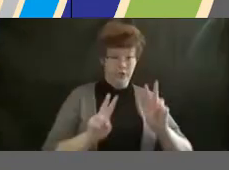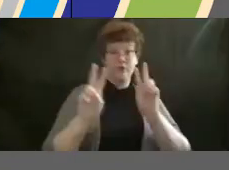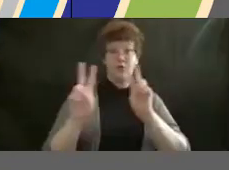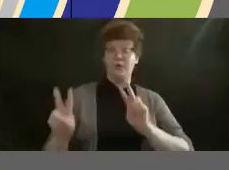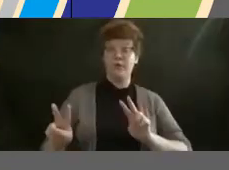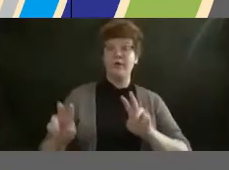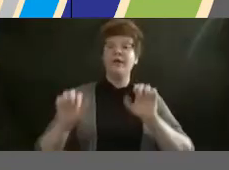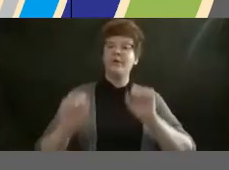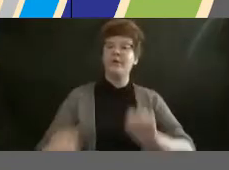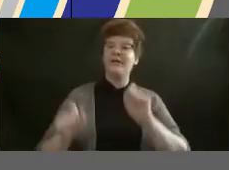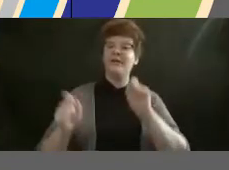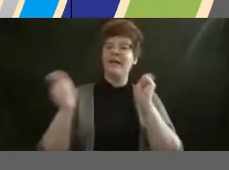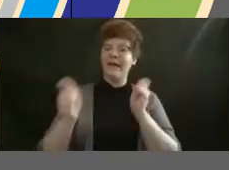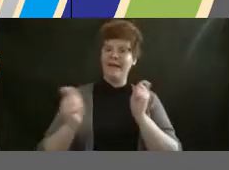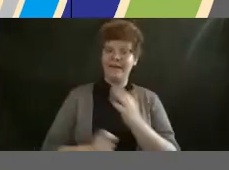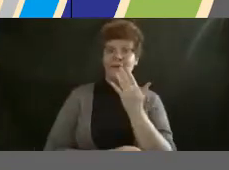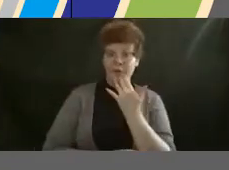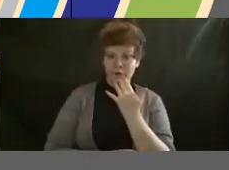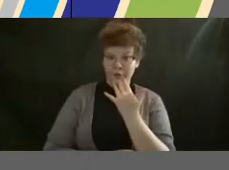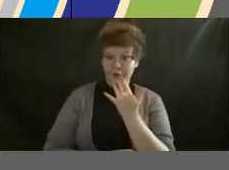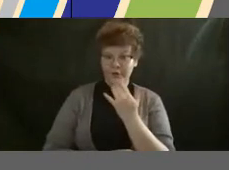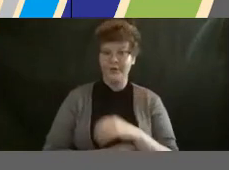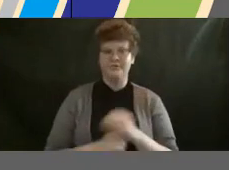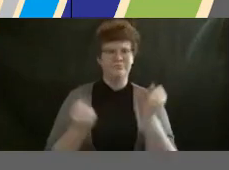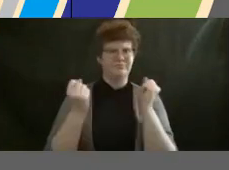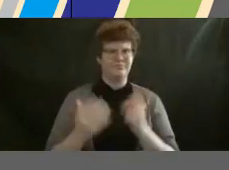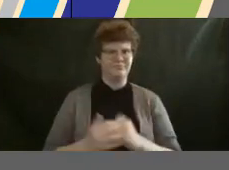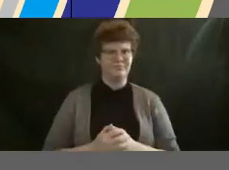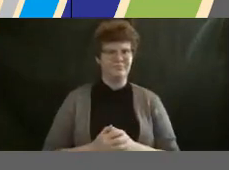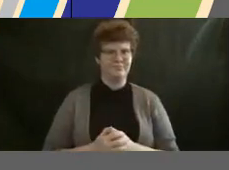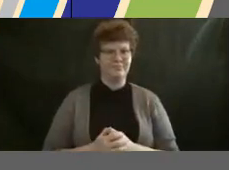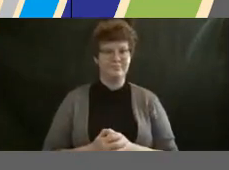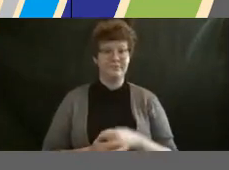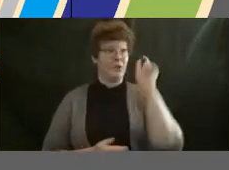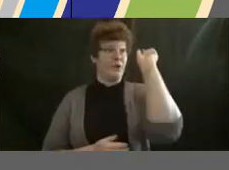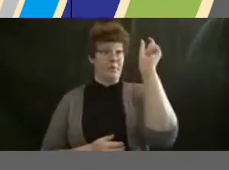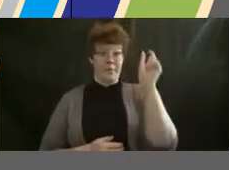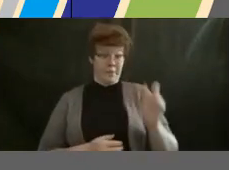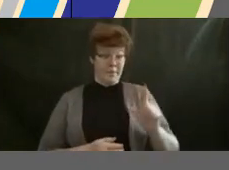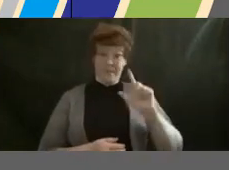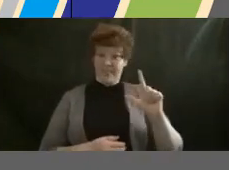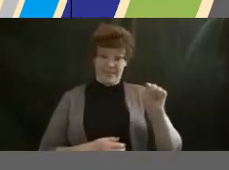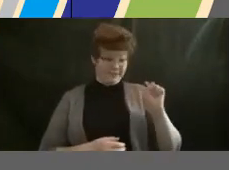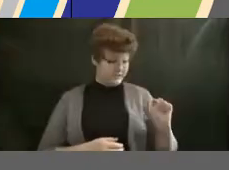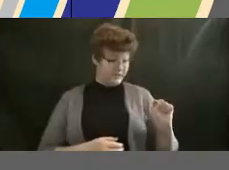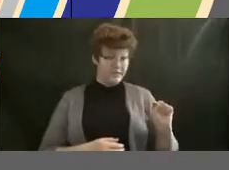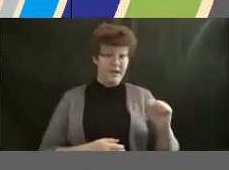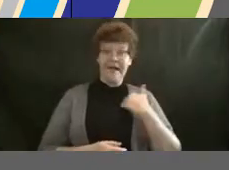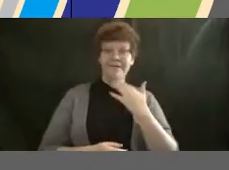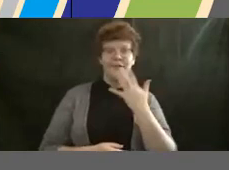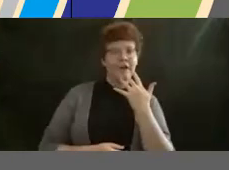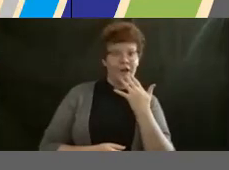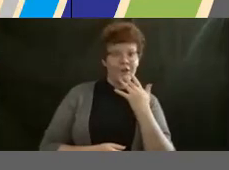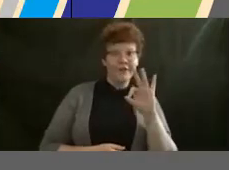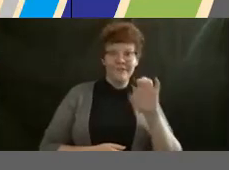color. There's a bunch of them. I mean, right off the bat, if you look in the lower left-hand corner, we have a fill color and we have a